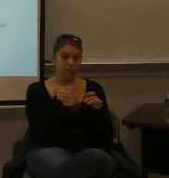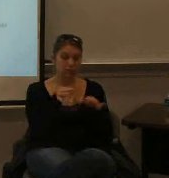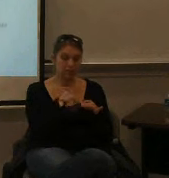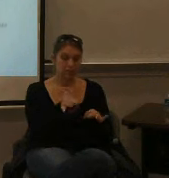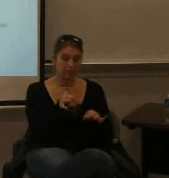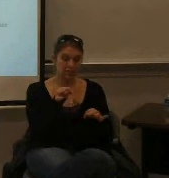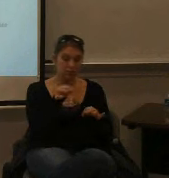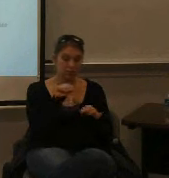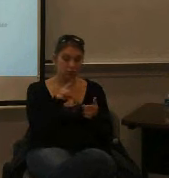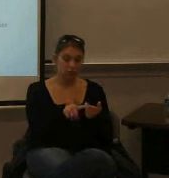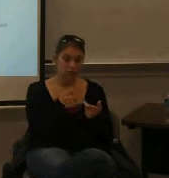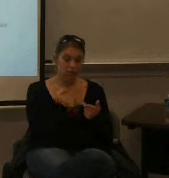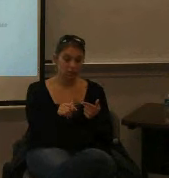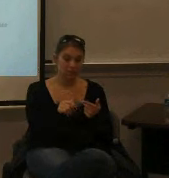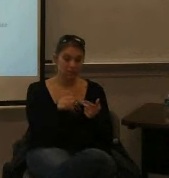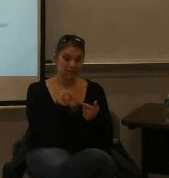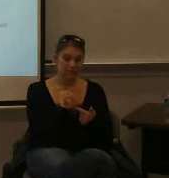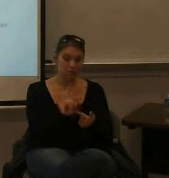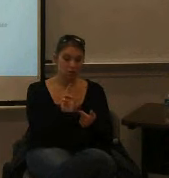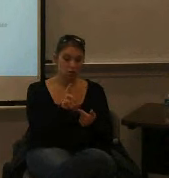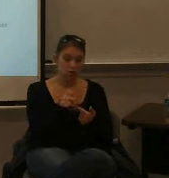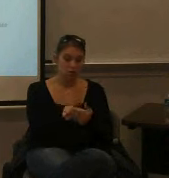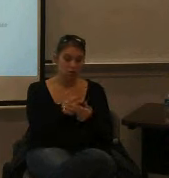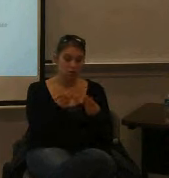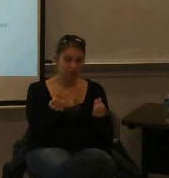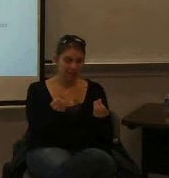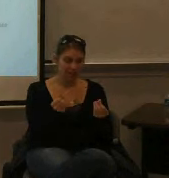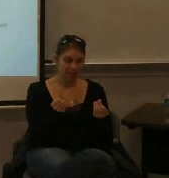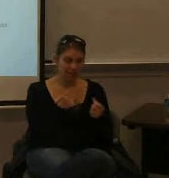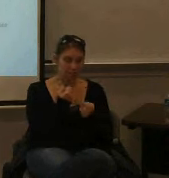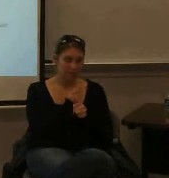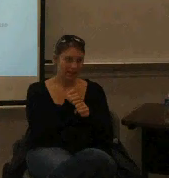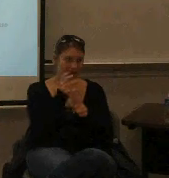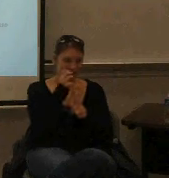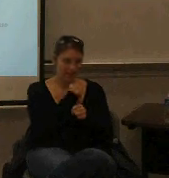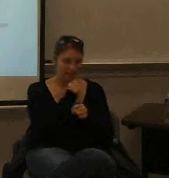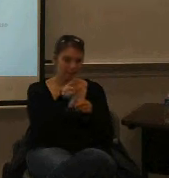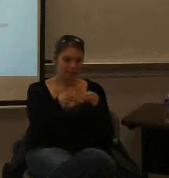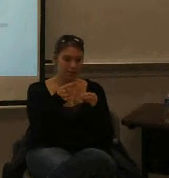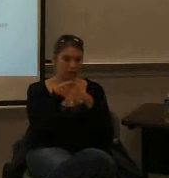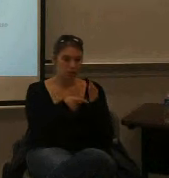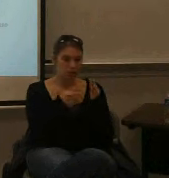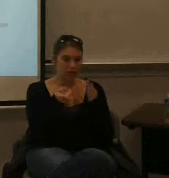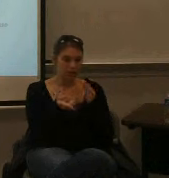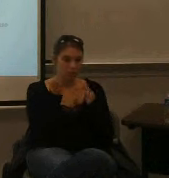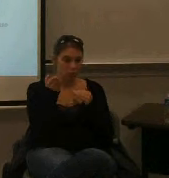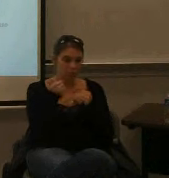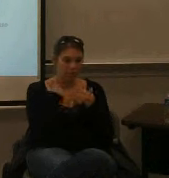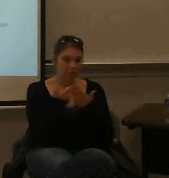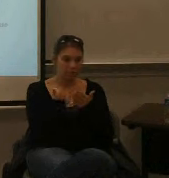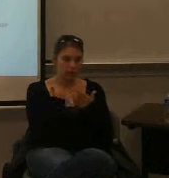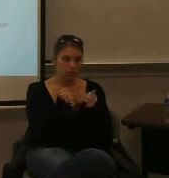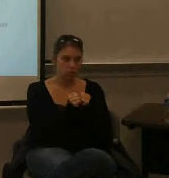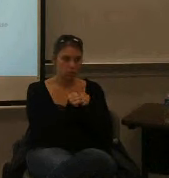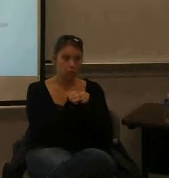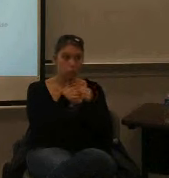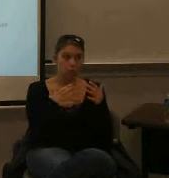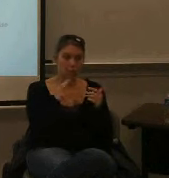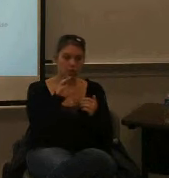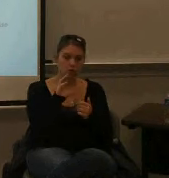down to zero cropland and make an estimate of what it would have been with no cropland at